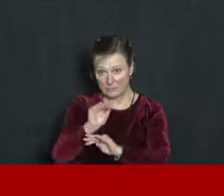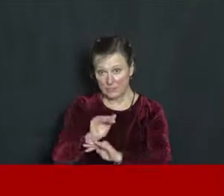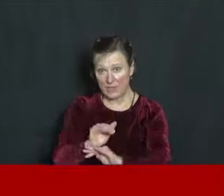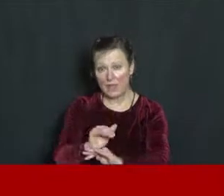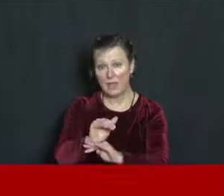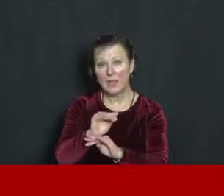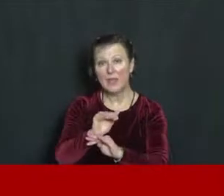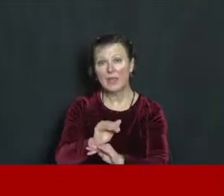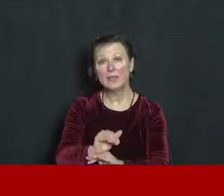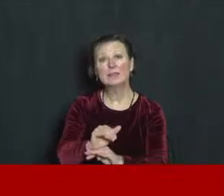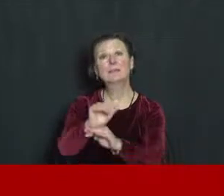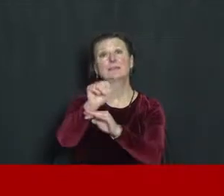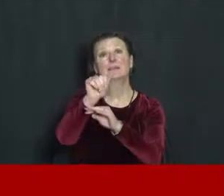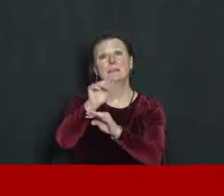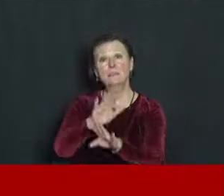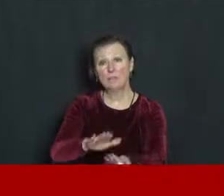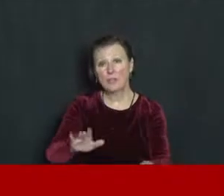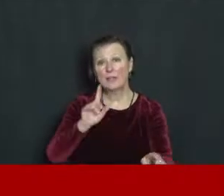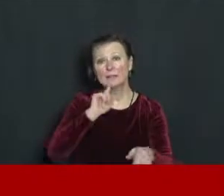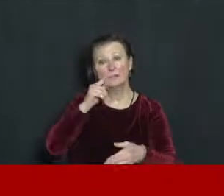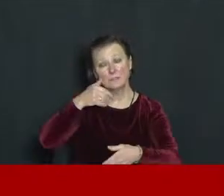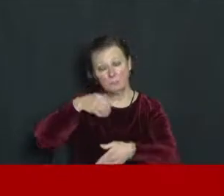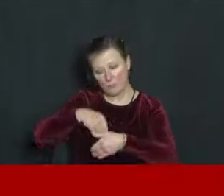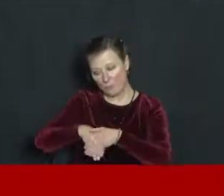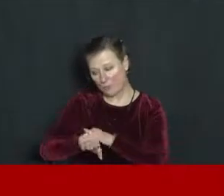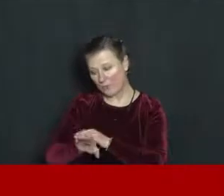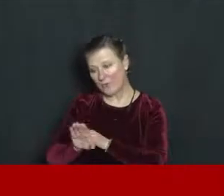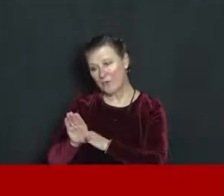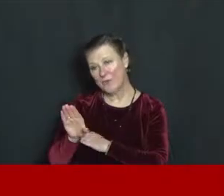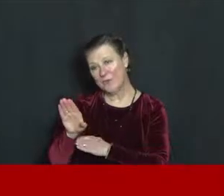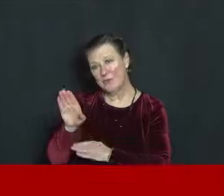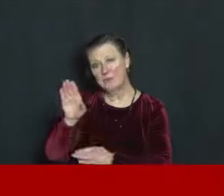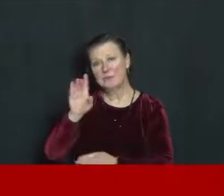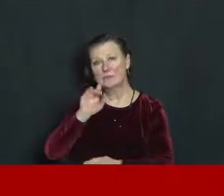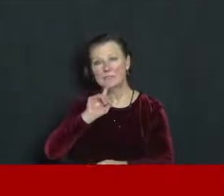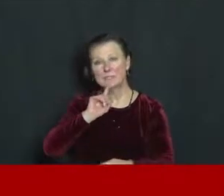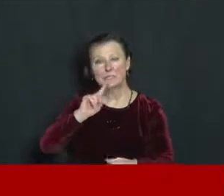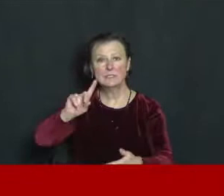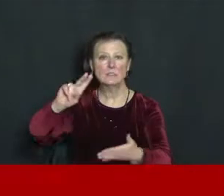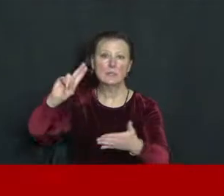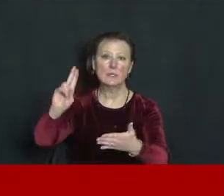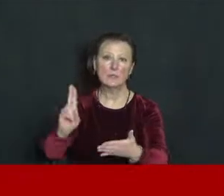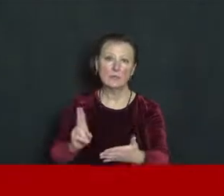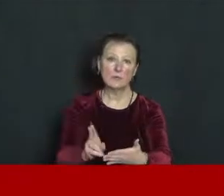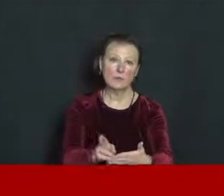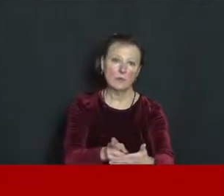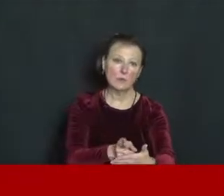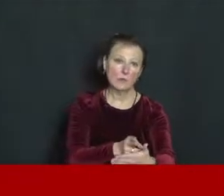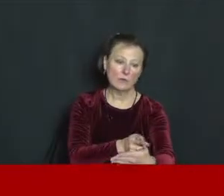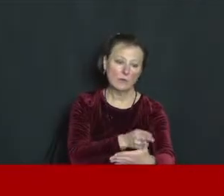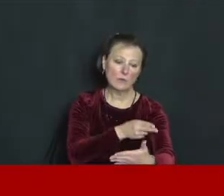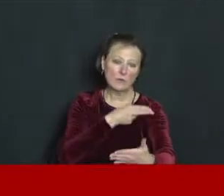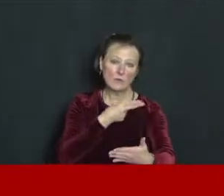Each night a child is born, is a